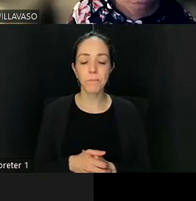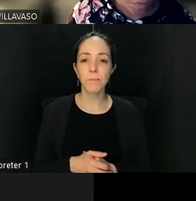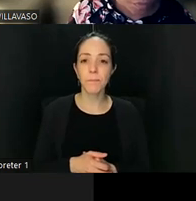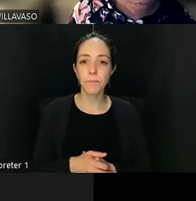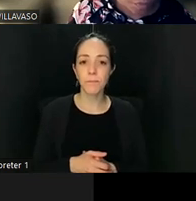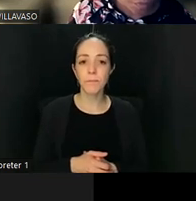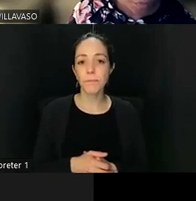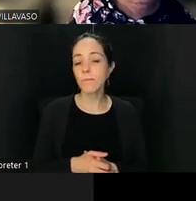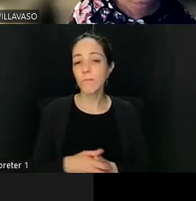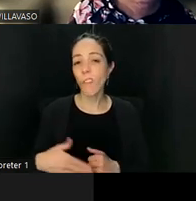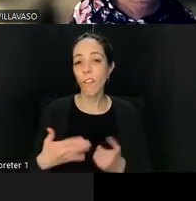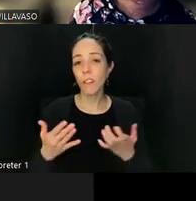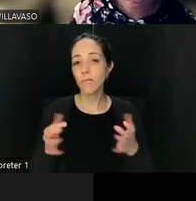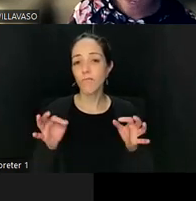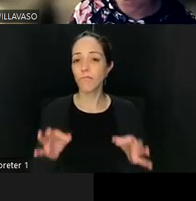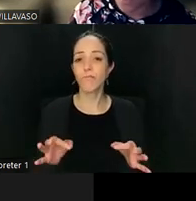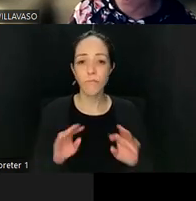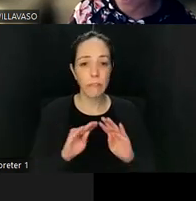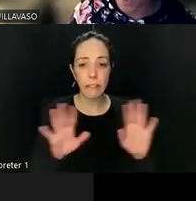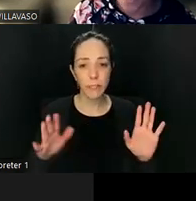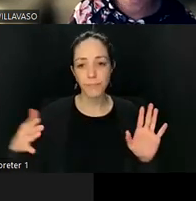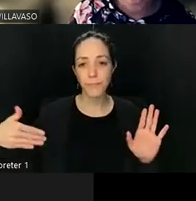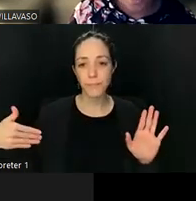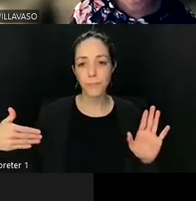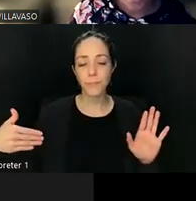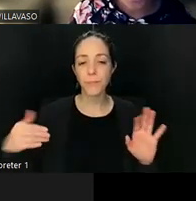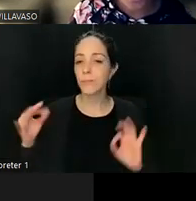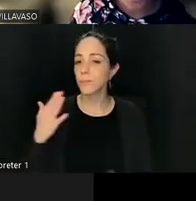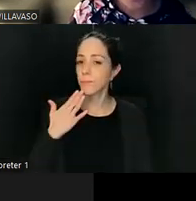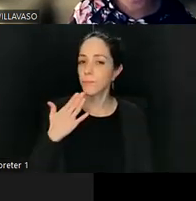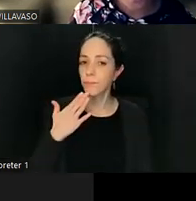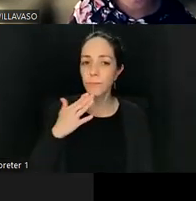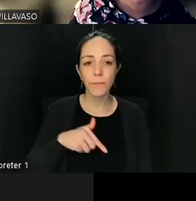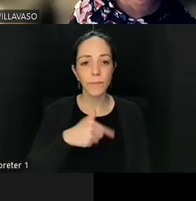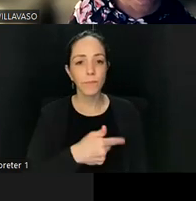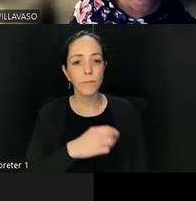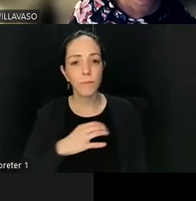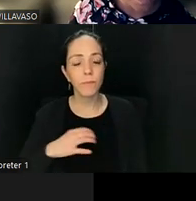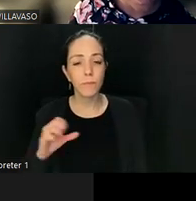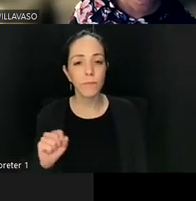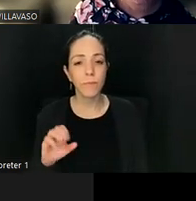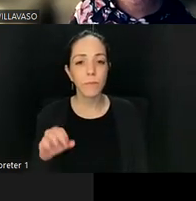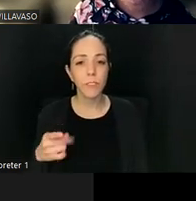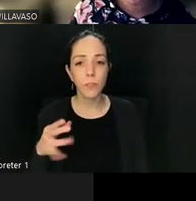resolved question. Thank you, Commissioner Casey. Commissioner Sophia?